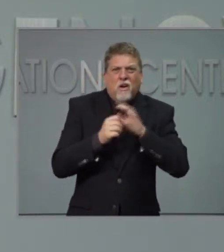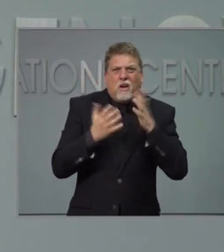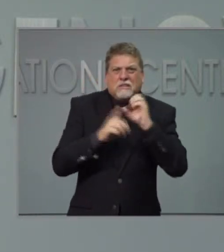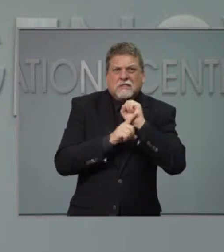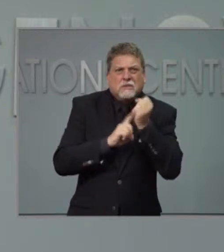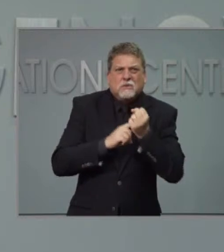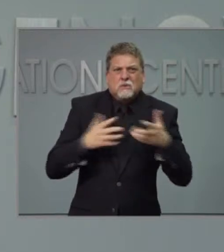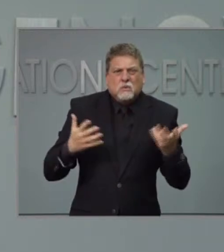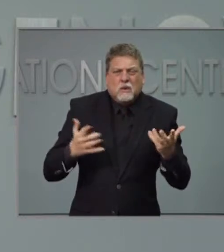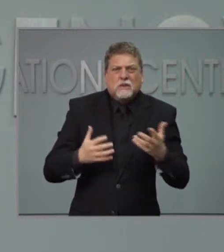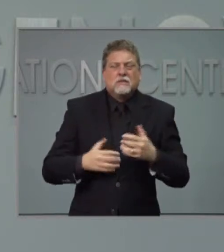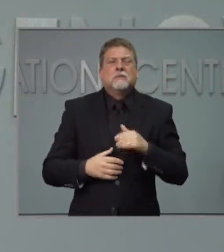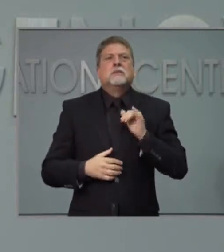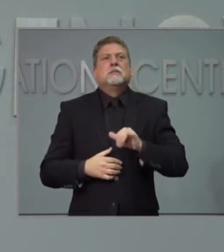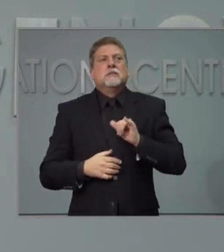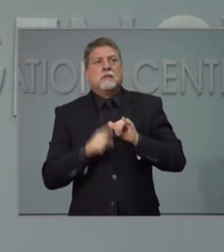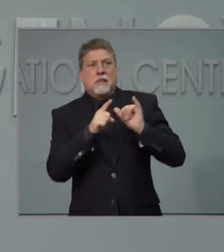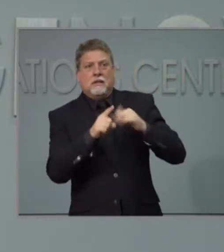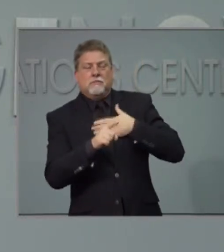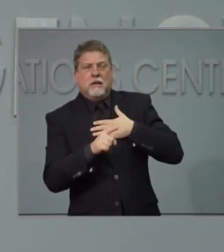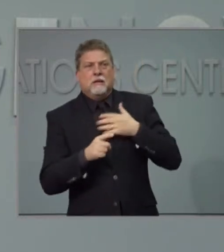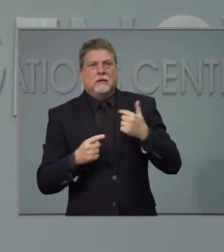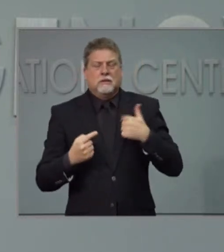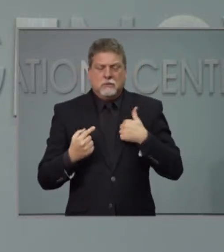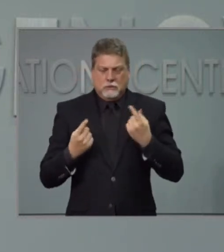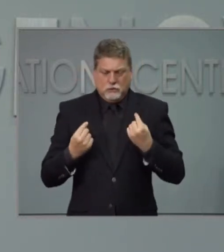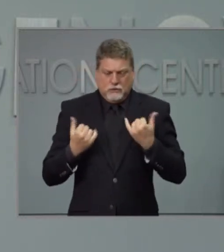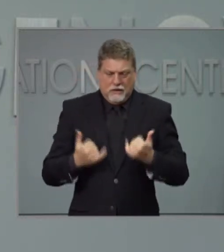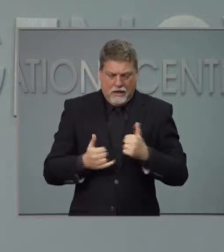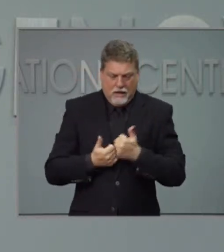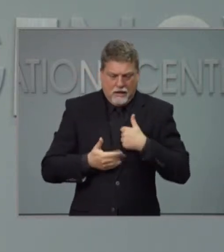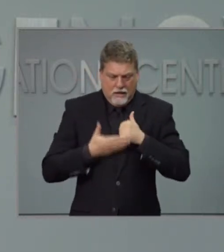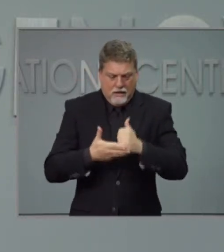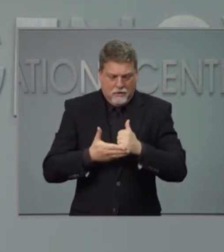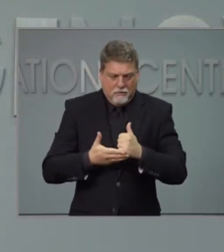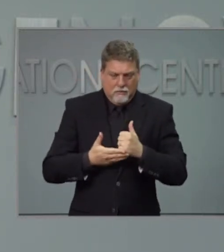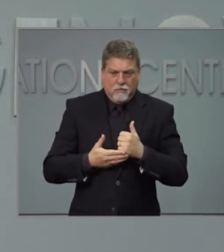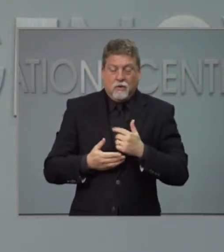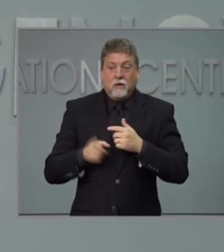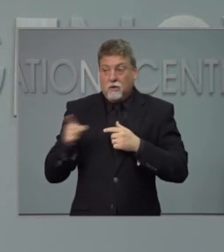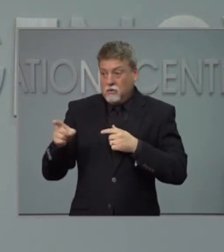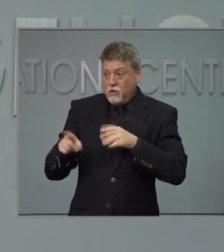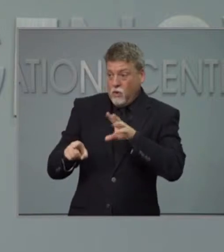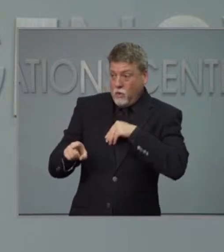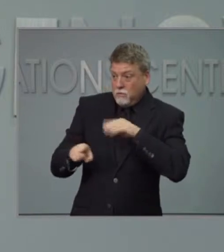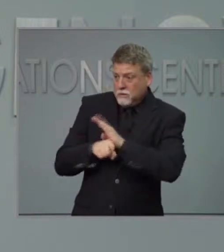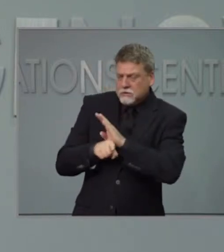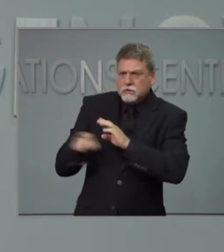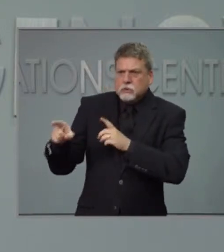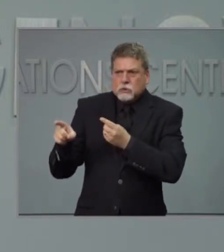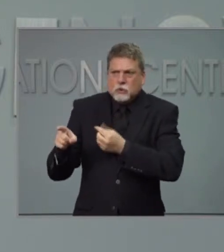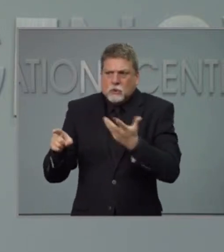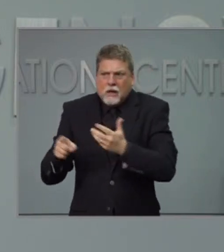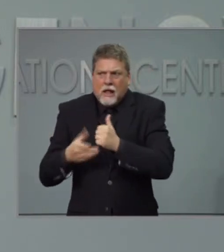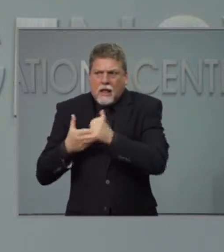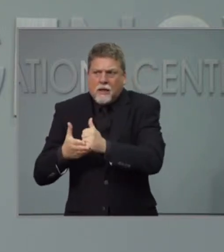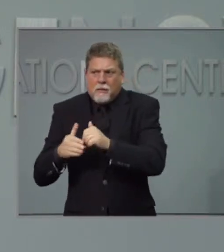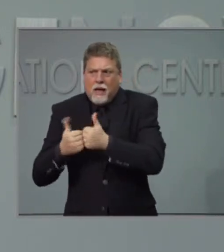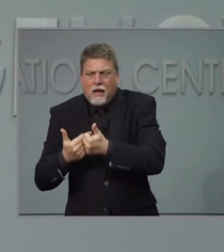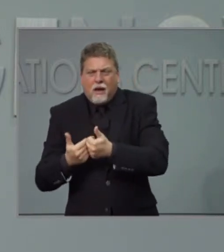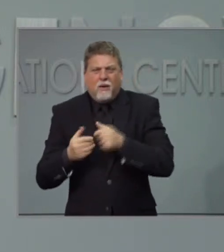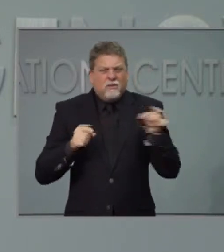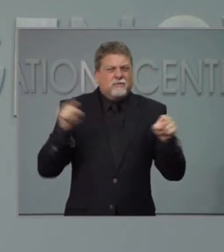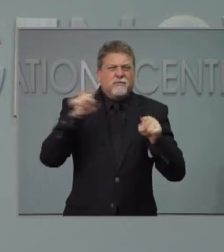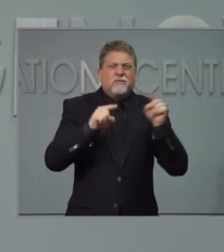actions that they can do individually, that they could do as business leaders, and if we can do that and work together, then we won't have to go backwards in order to